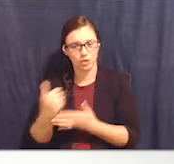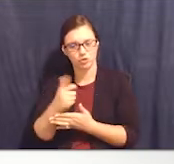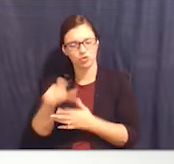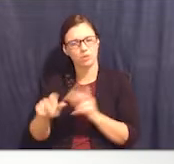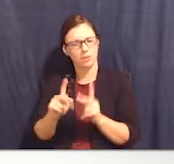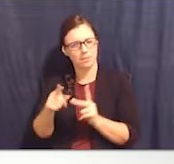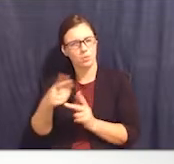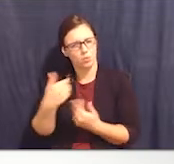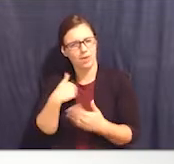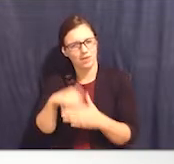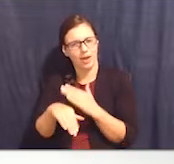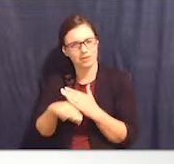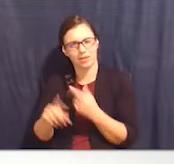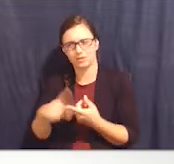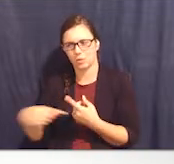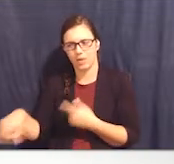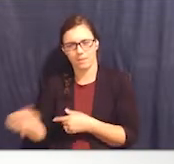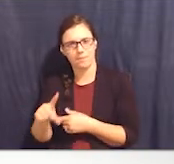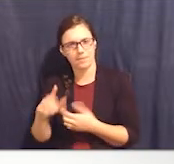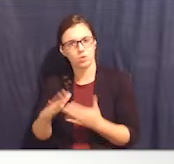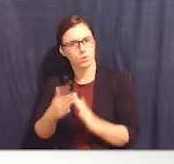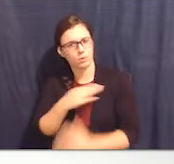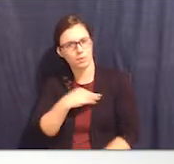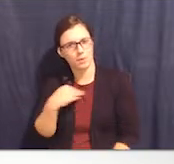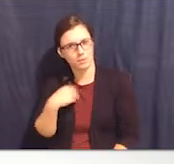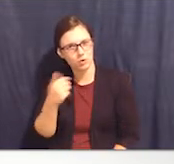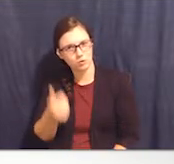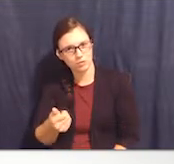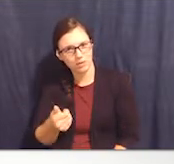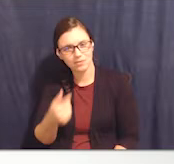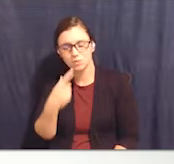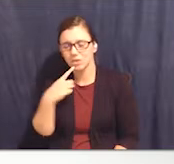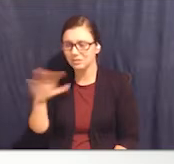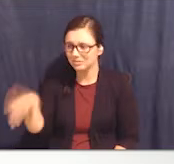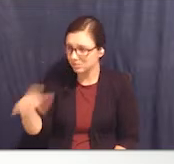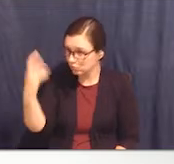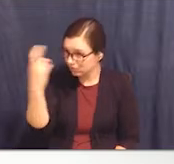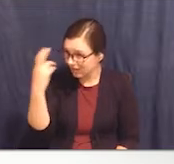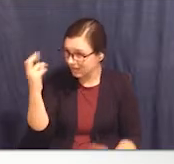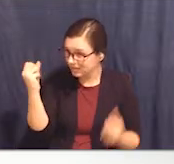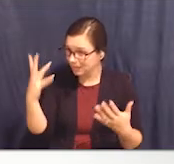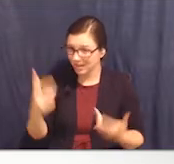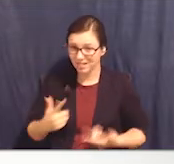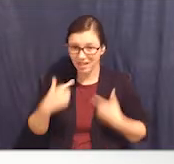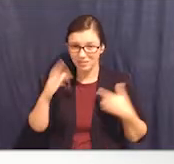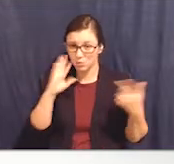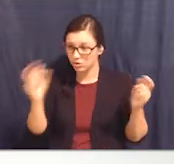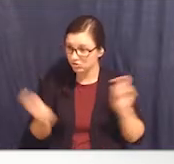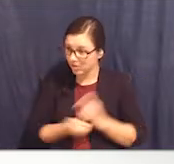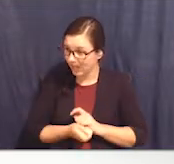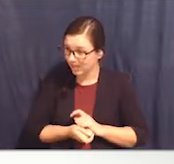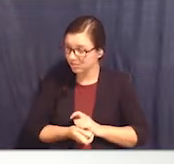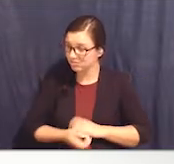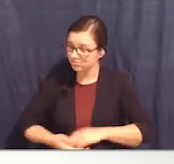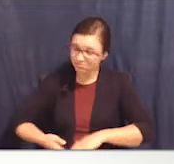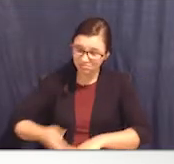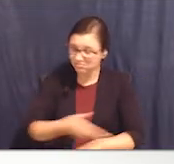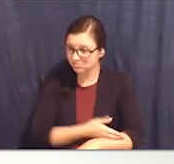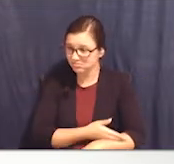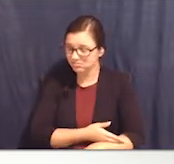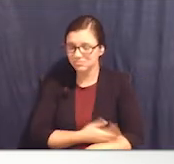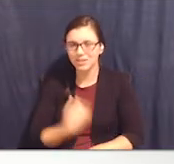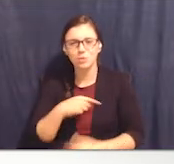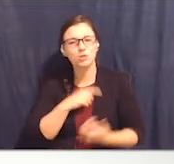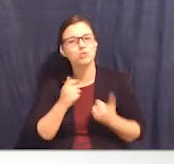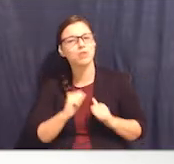me. I said, oh, we got to get a picture of you. So we got a picture of him by the table and the booth. For those couple of minutes, him sharing with